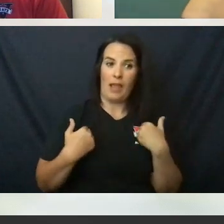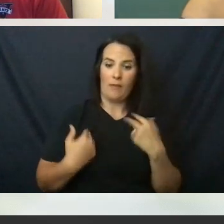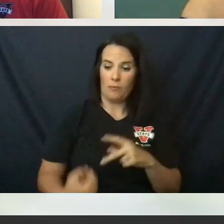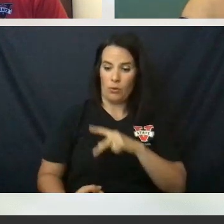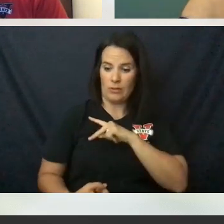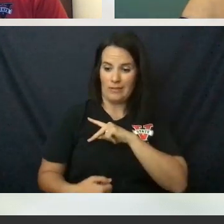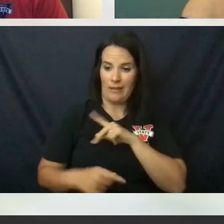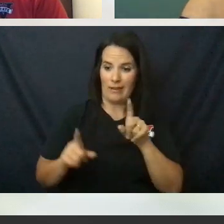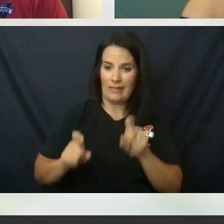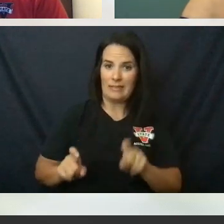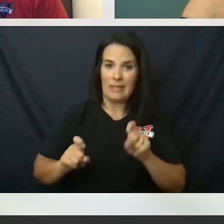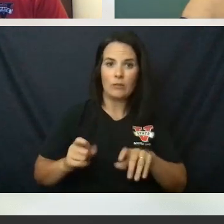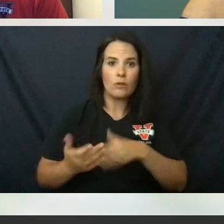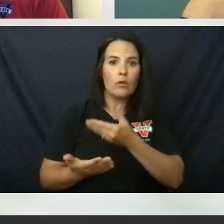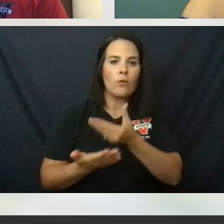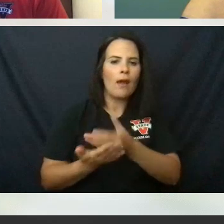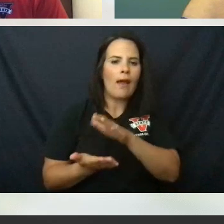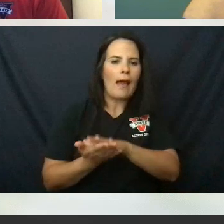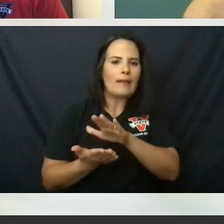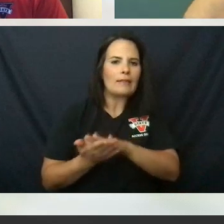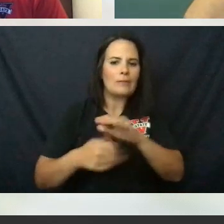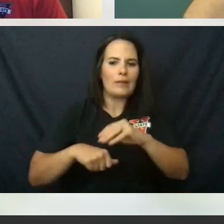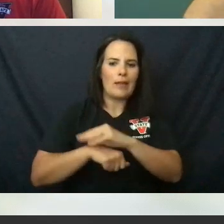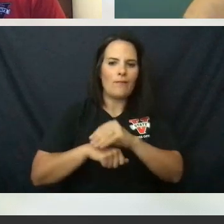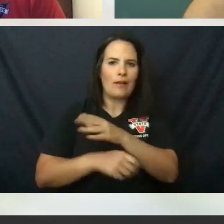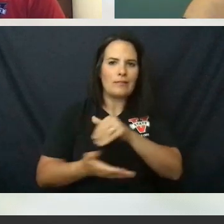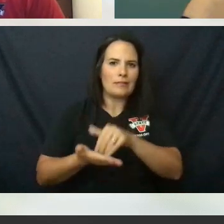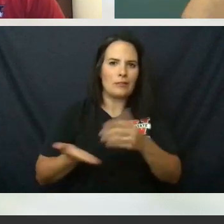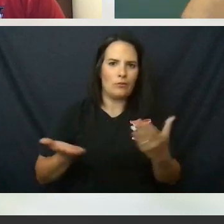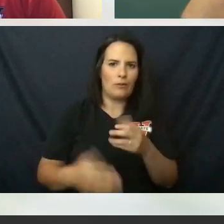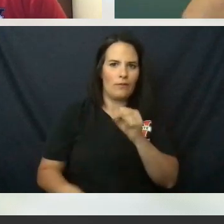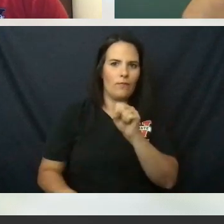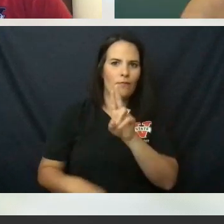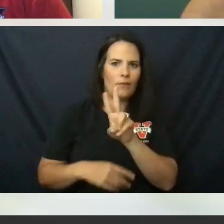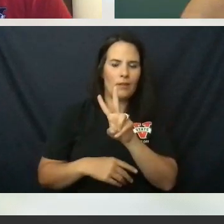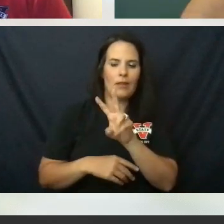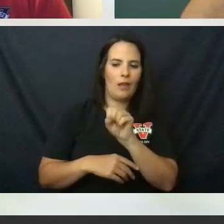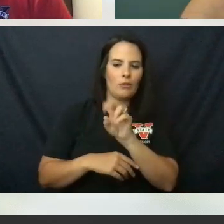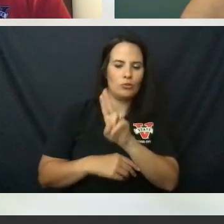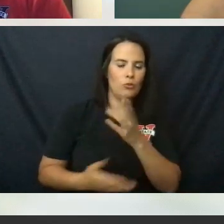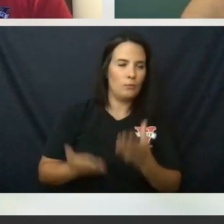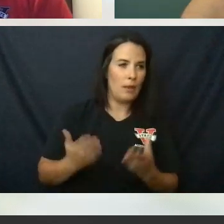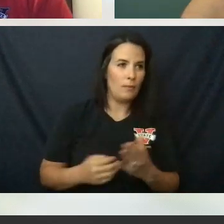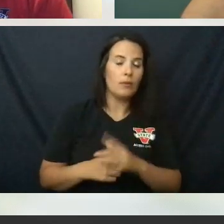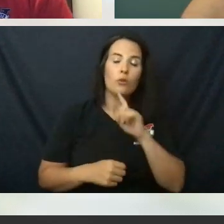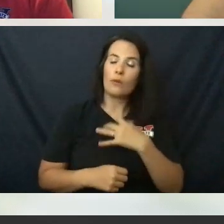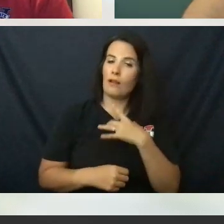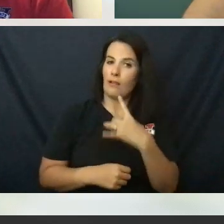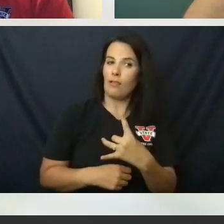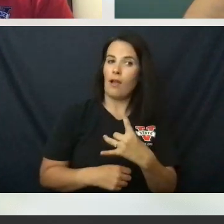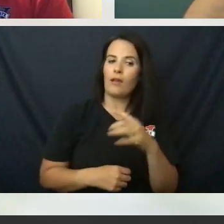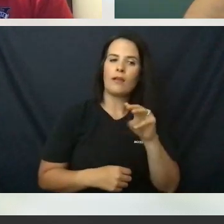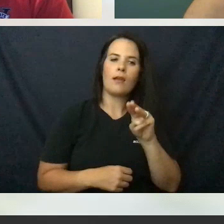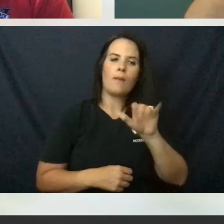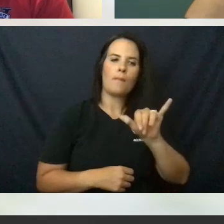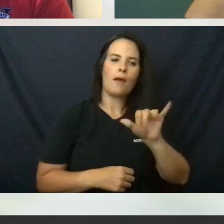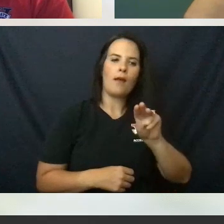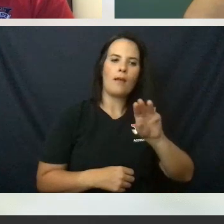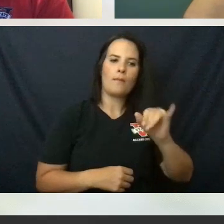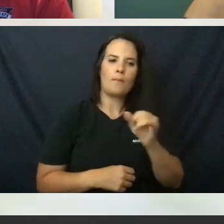when they get to an academic advising center here at VSU. But we really like this MyMajors because